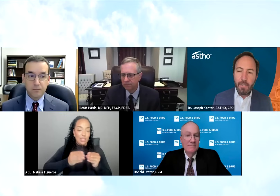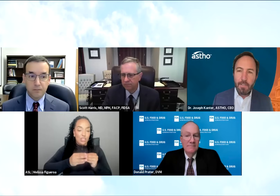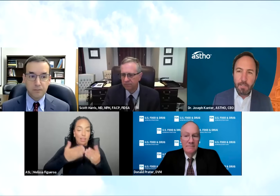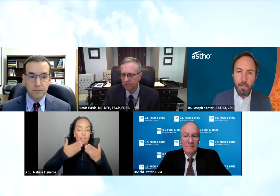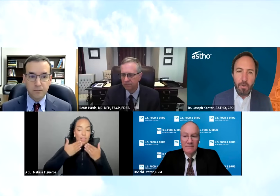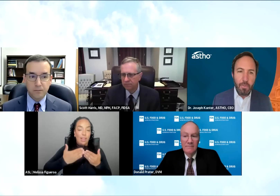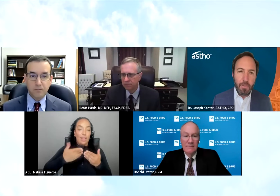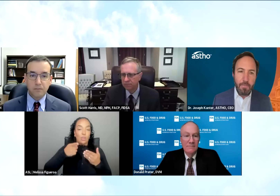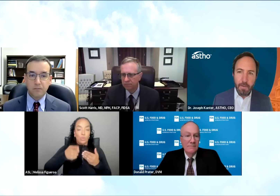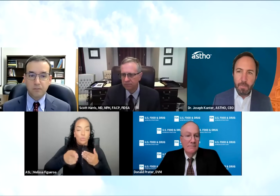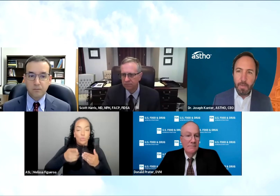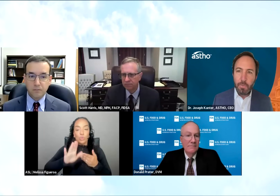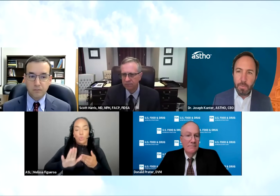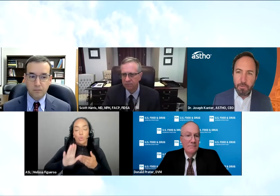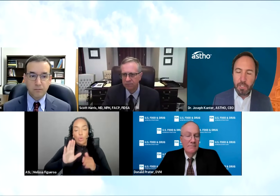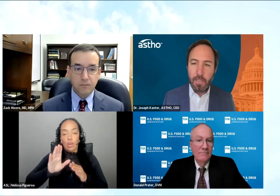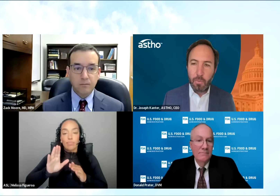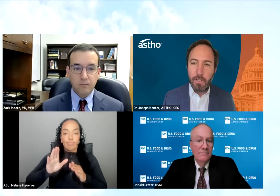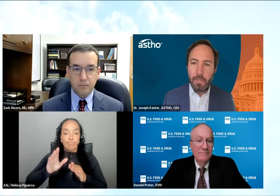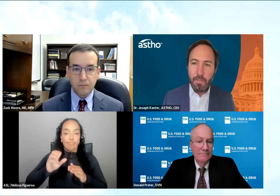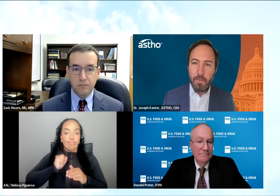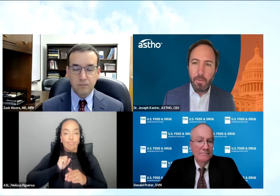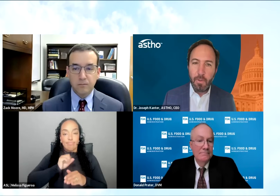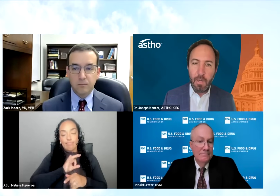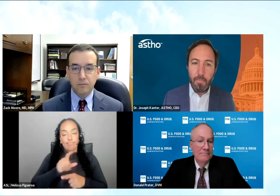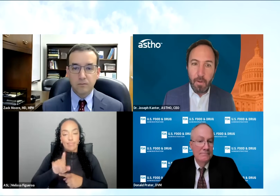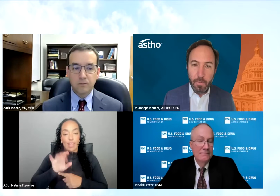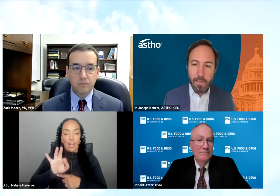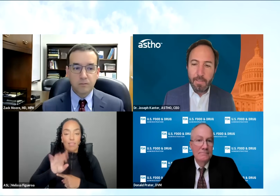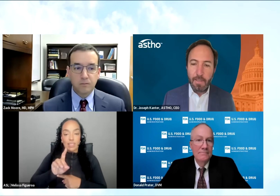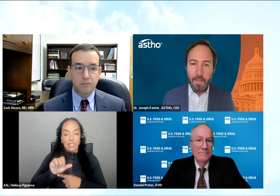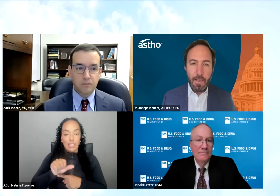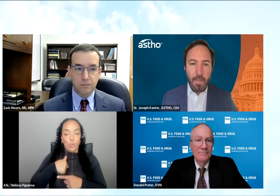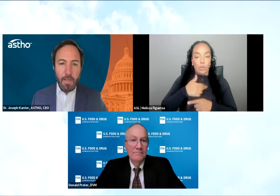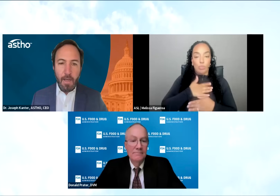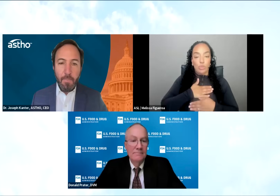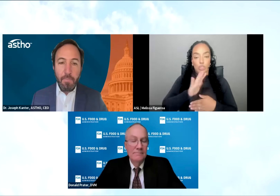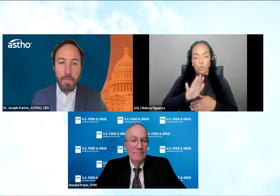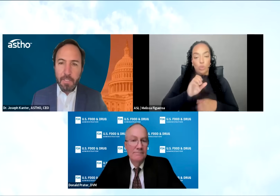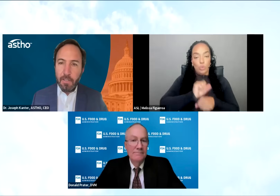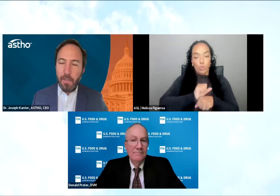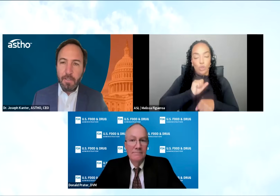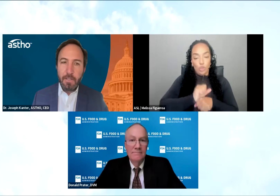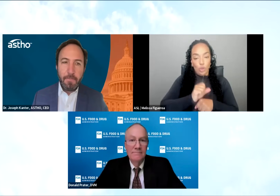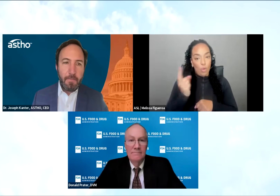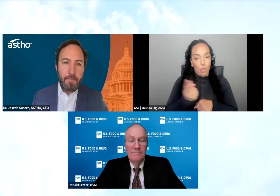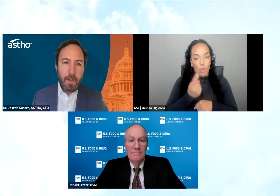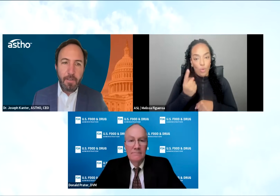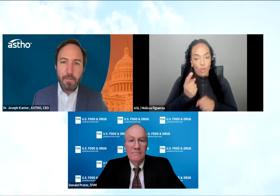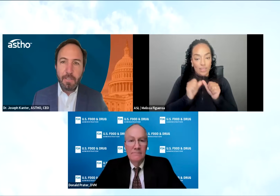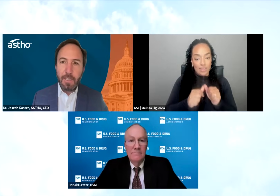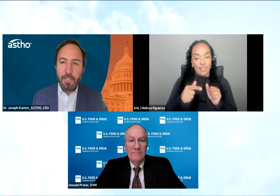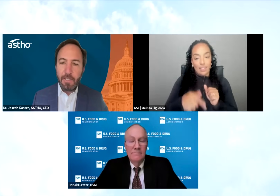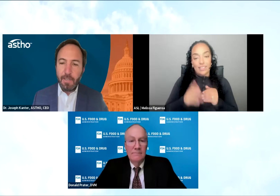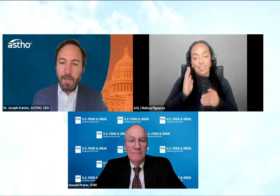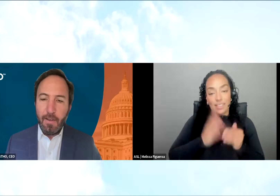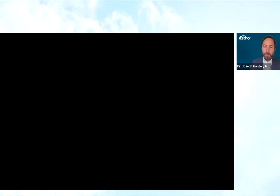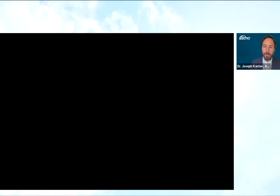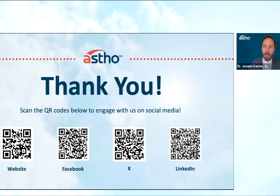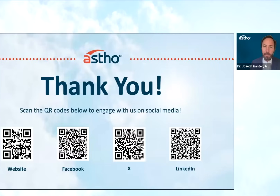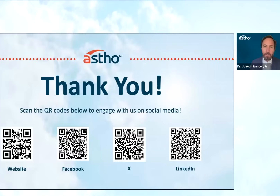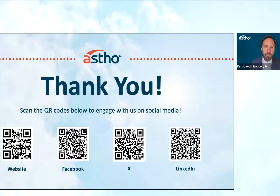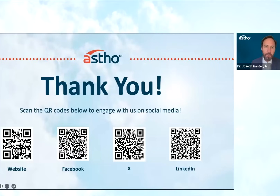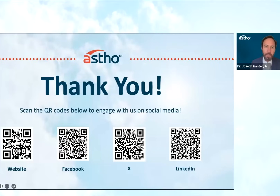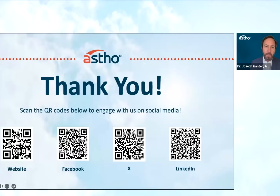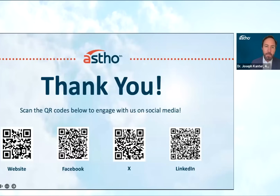FDA so very much. We appreciate the work you do always. This concludes the fifth and final session